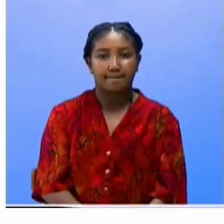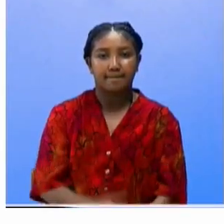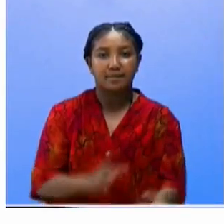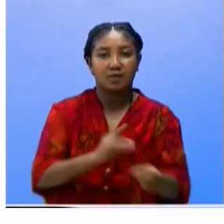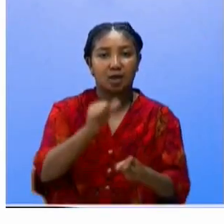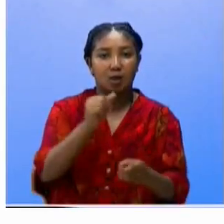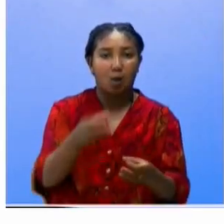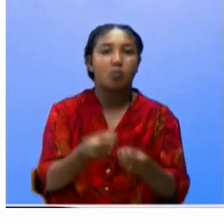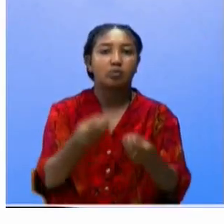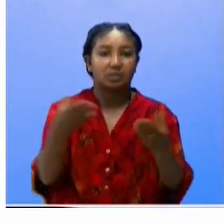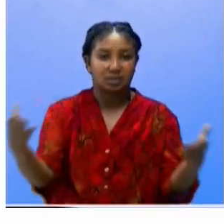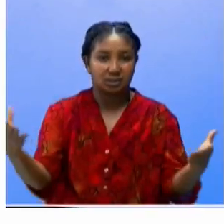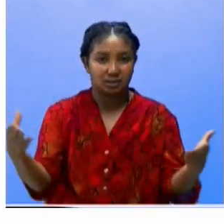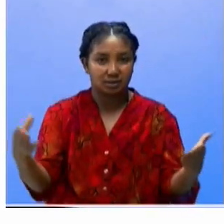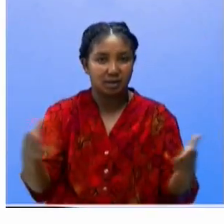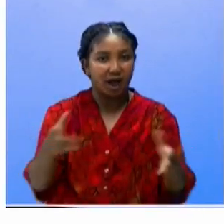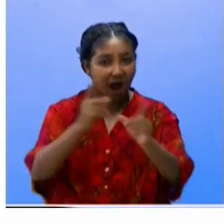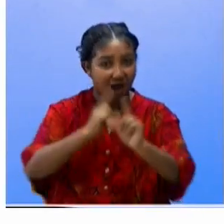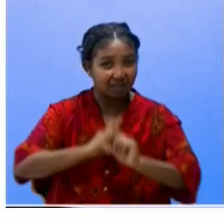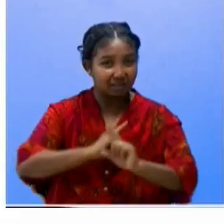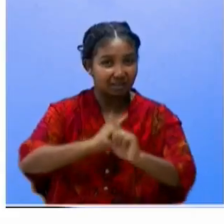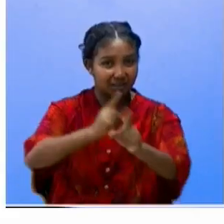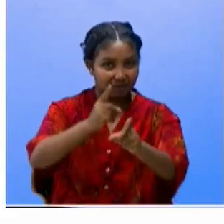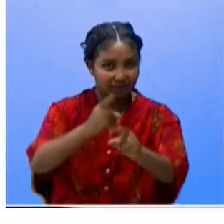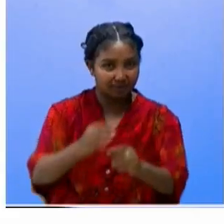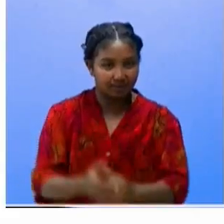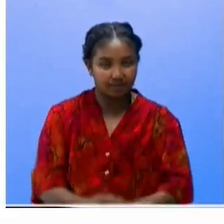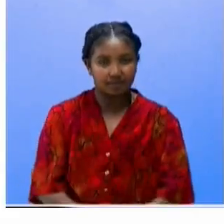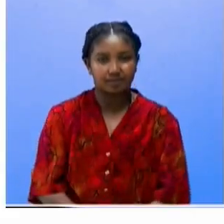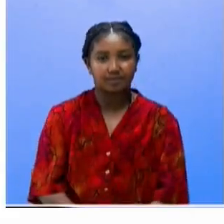Indirect object answers